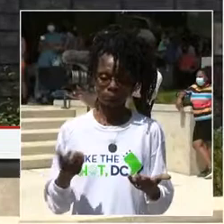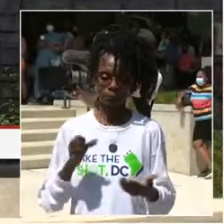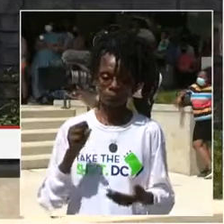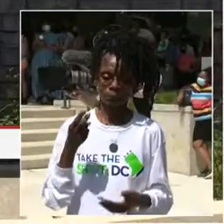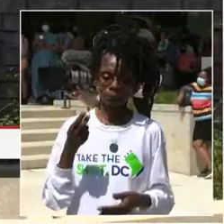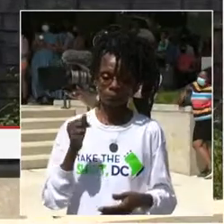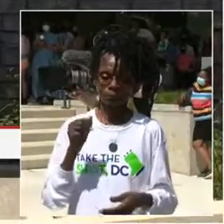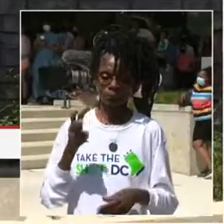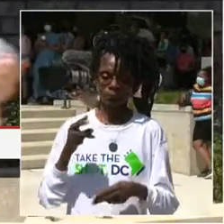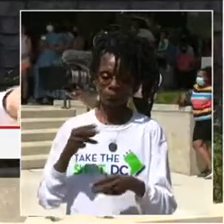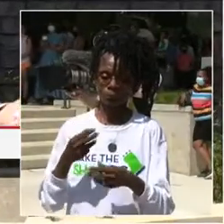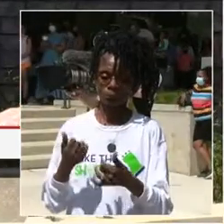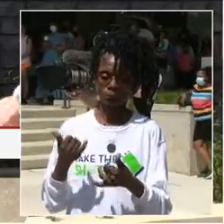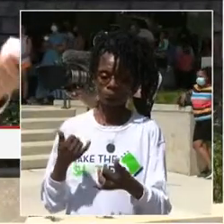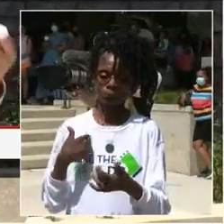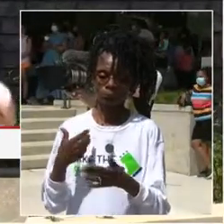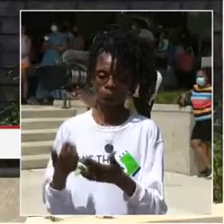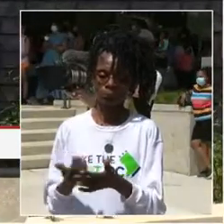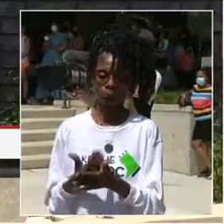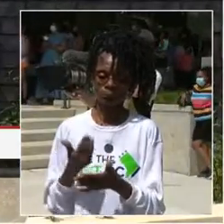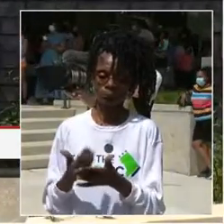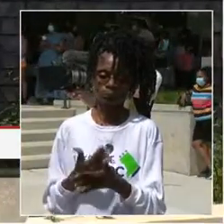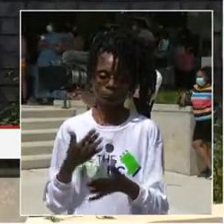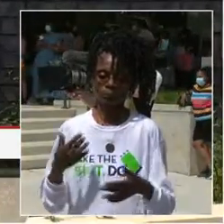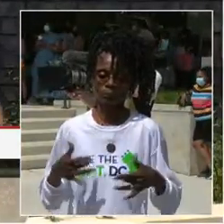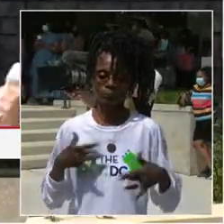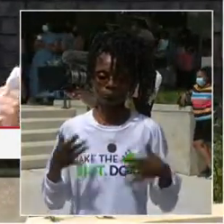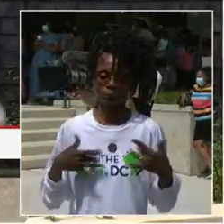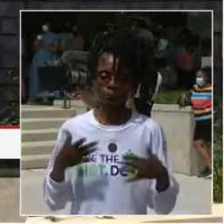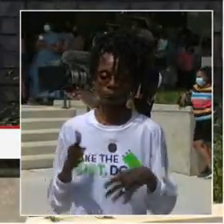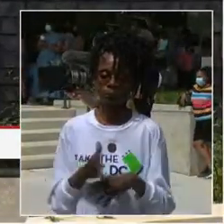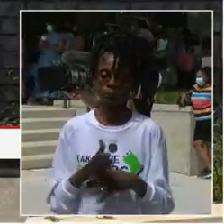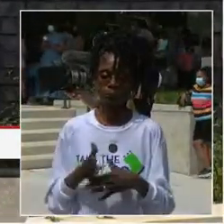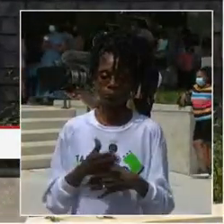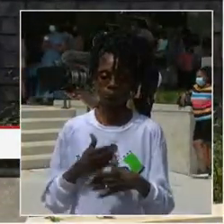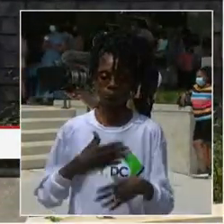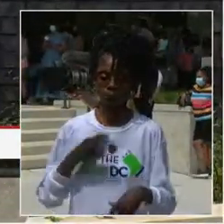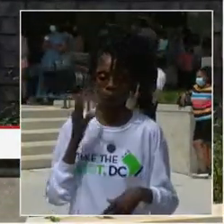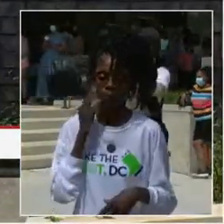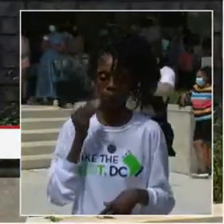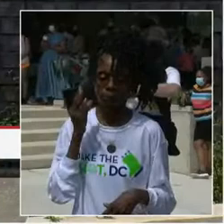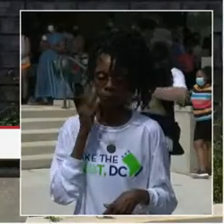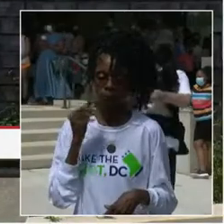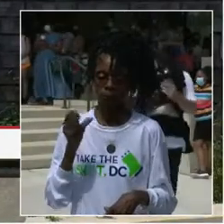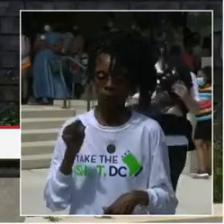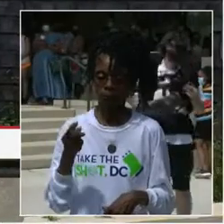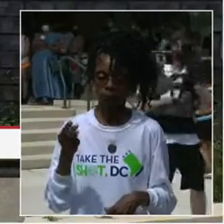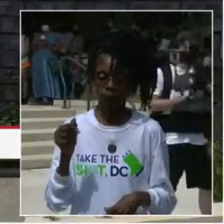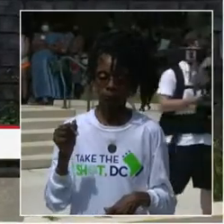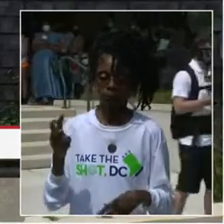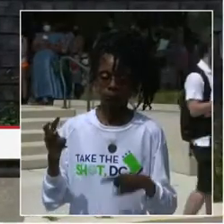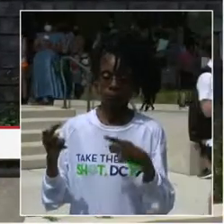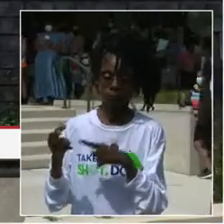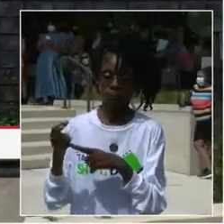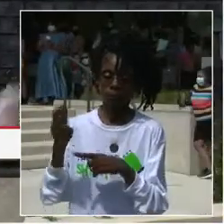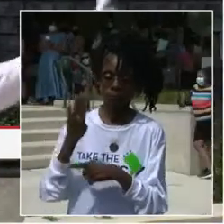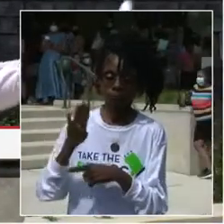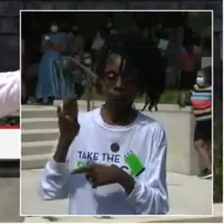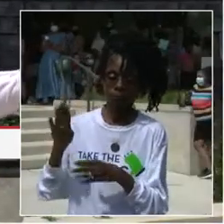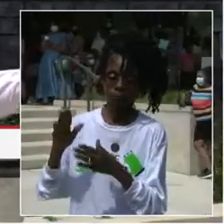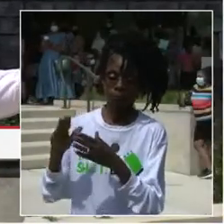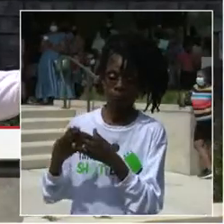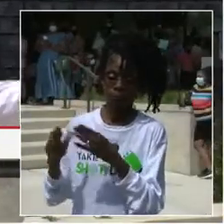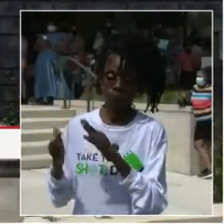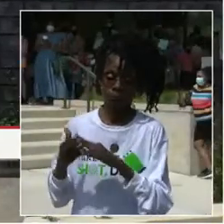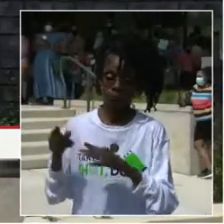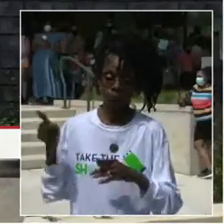relative newcomer myself, I'm excited to share some of my experiences with Shaw with the Banneker community. So first off, Shaw is very welcoming. So